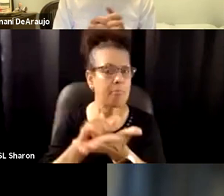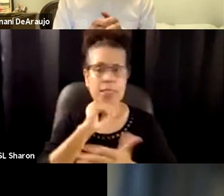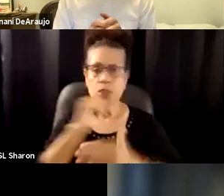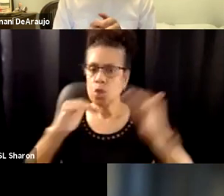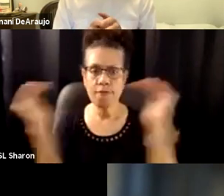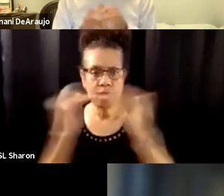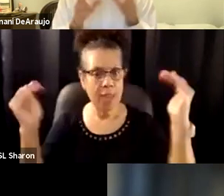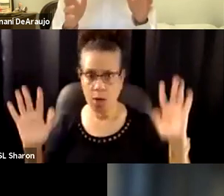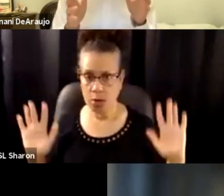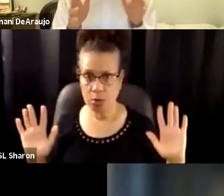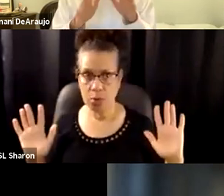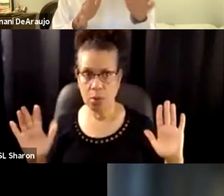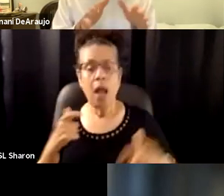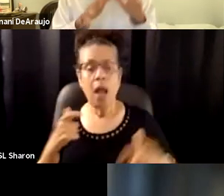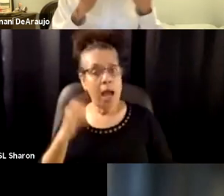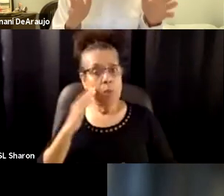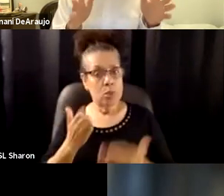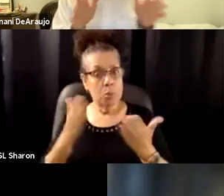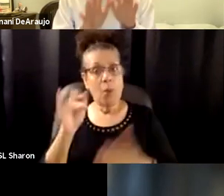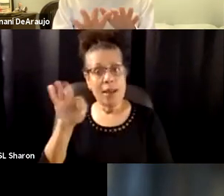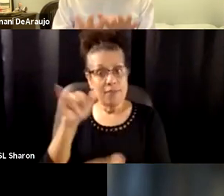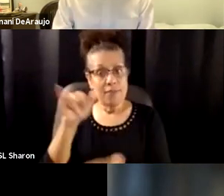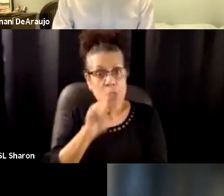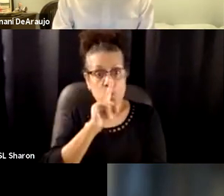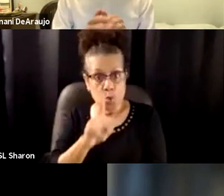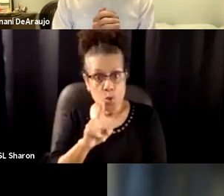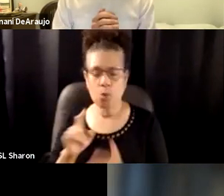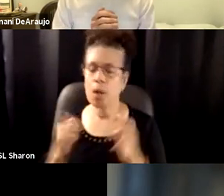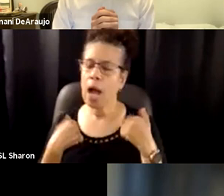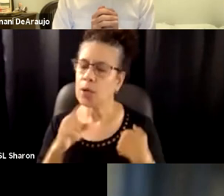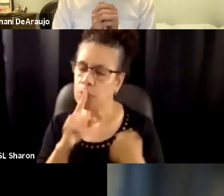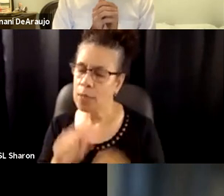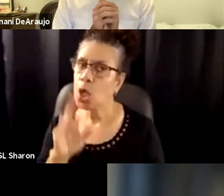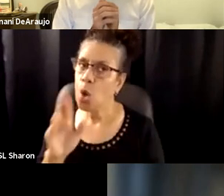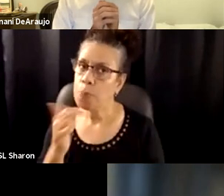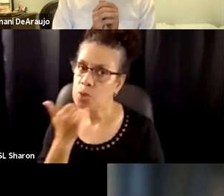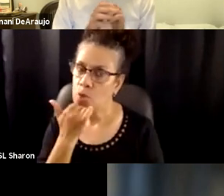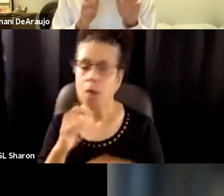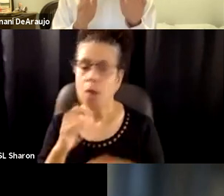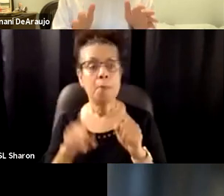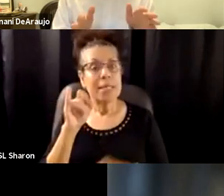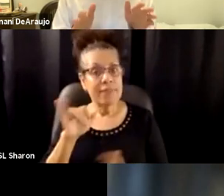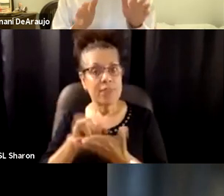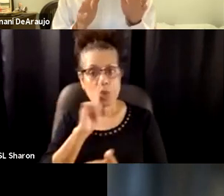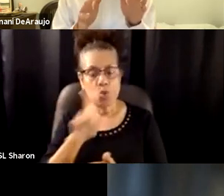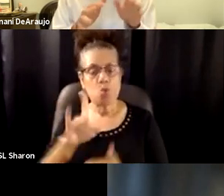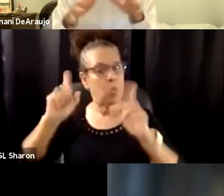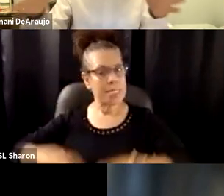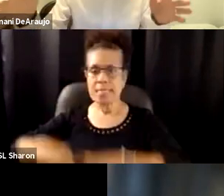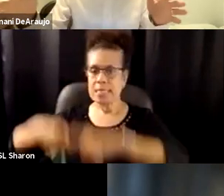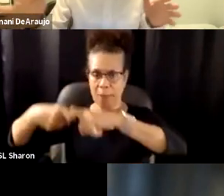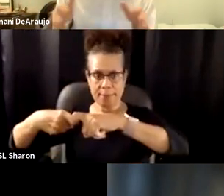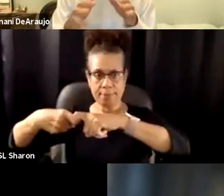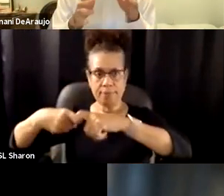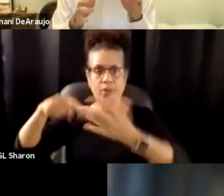would propose if that isn't if that is the case if these families are right i hope that they're wrong that uh that we suspend uh at least for